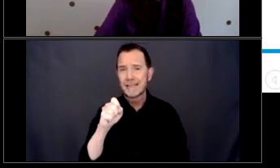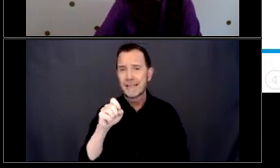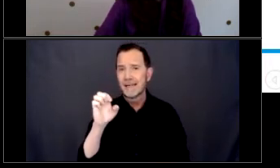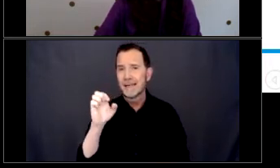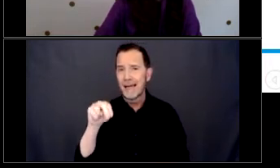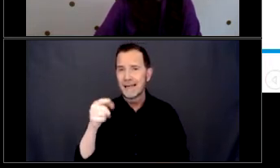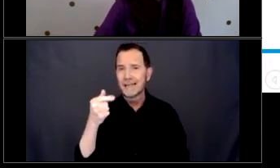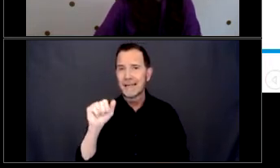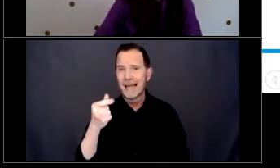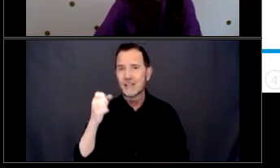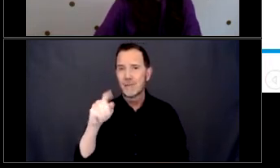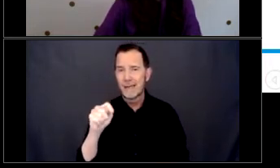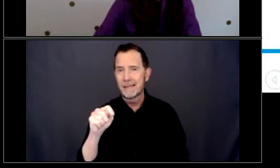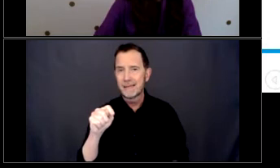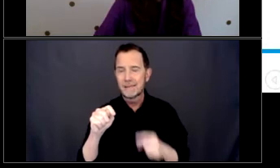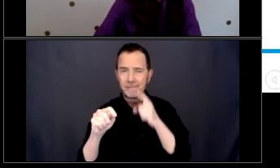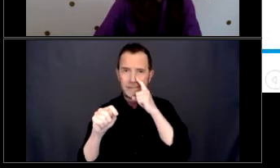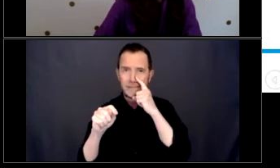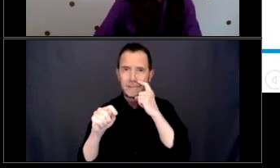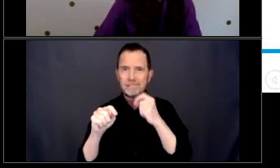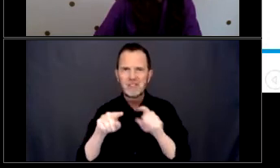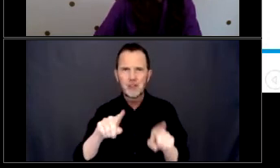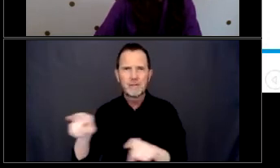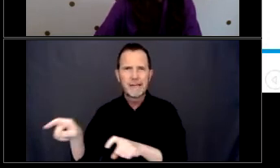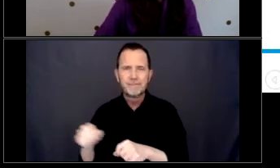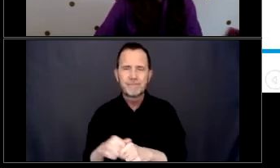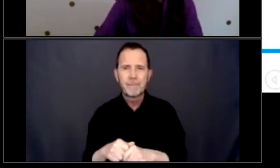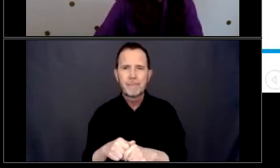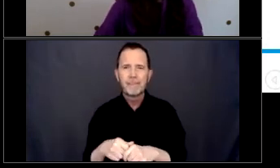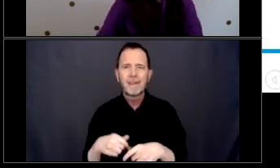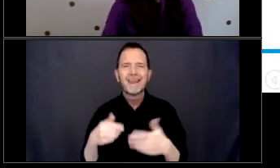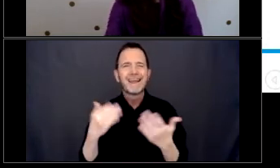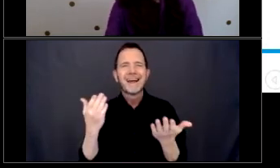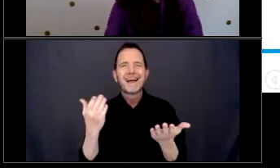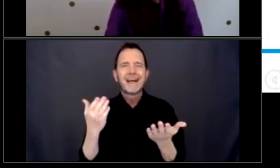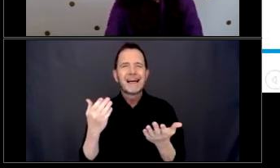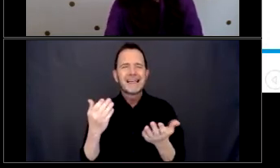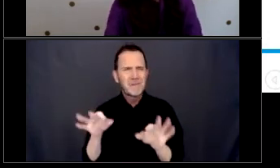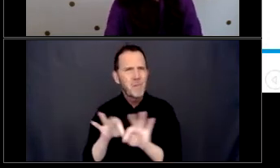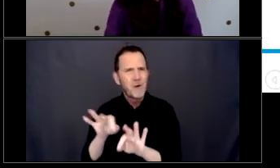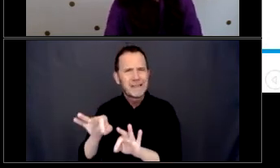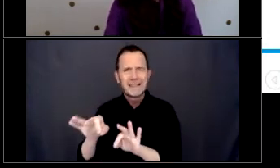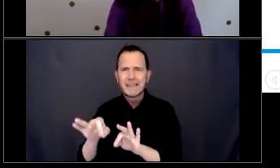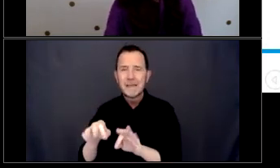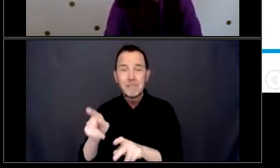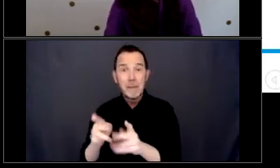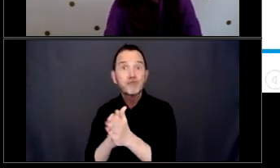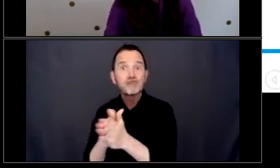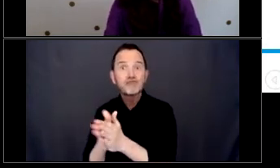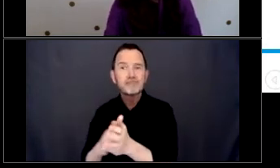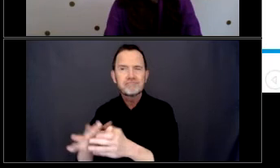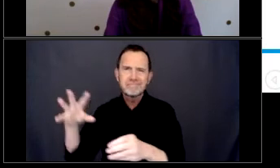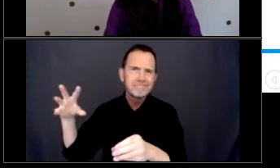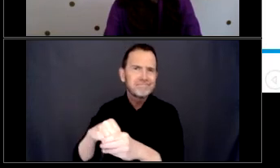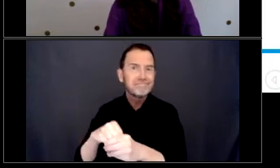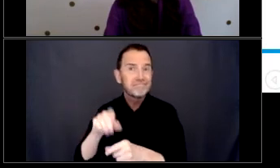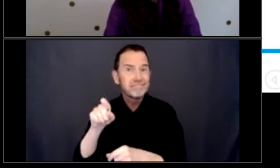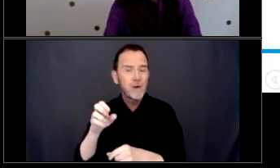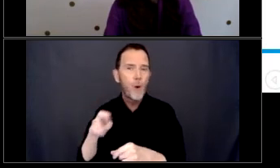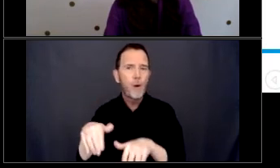is because, sure, you can measure people, numbers of people, which is important, right? But the thing